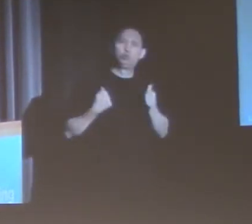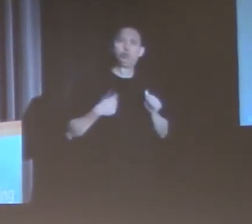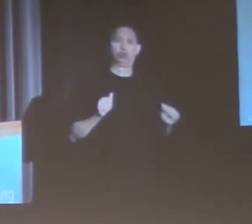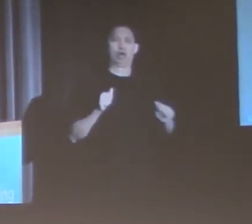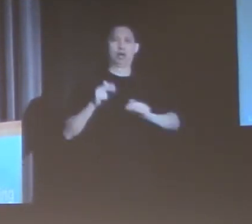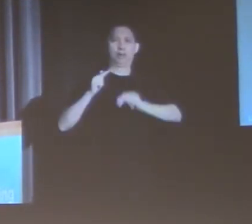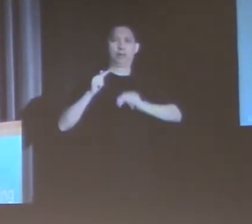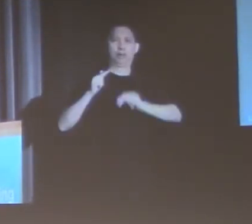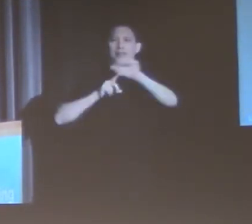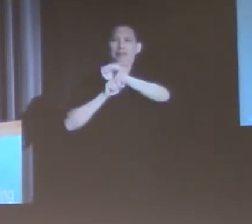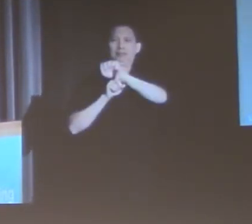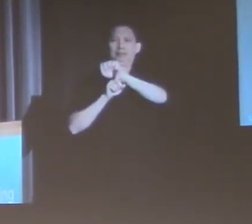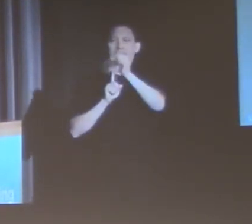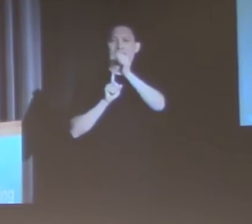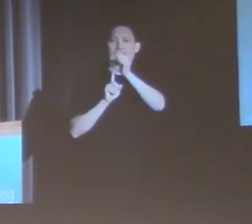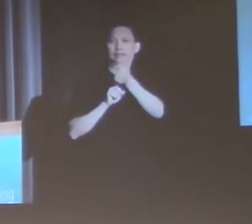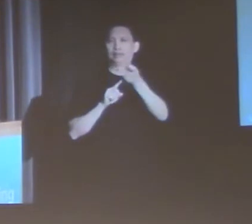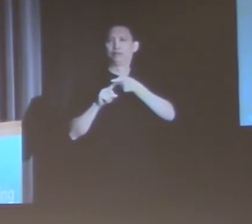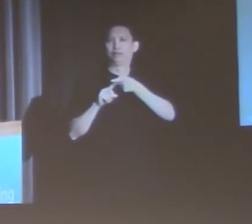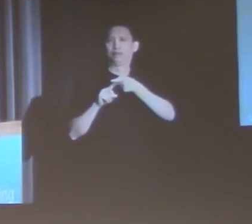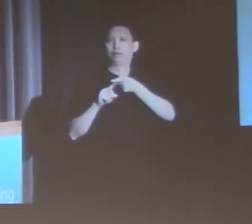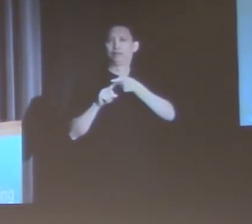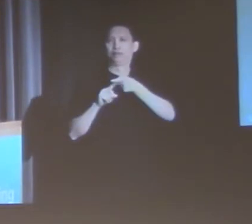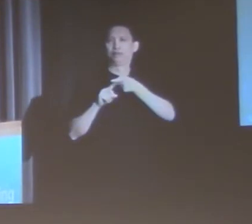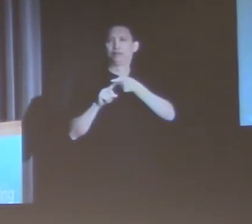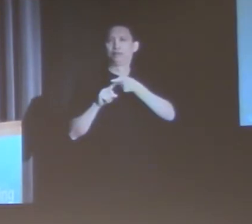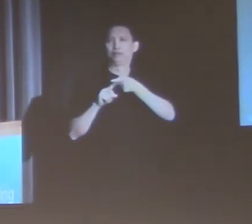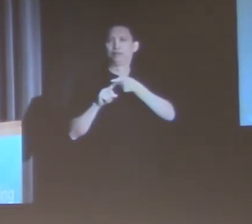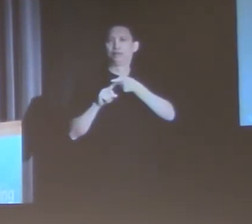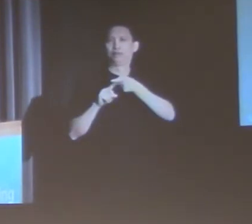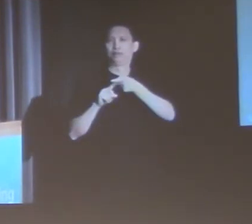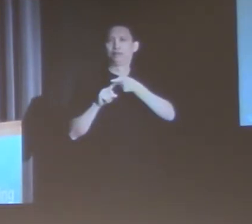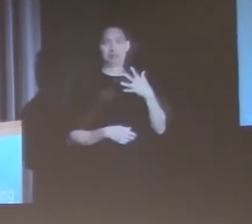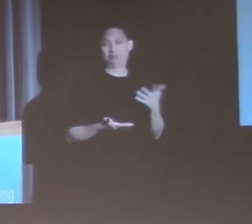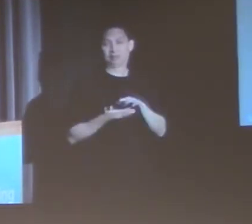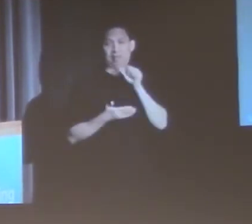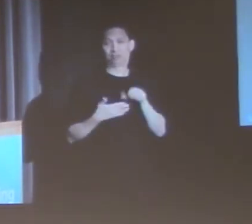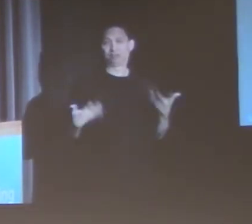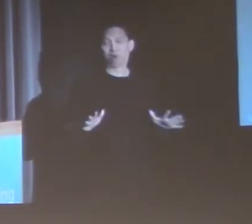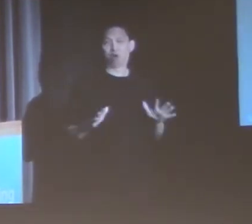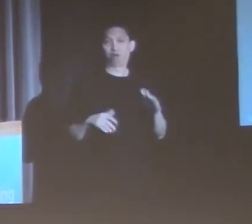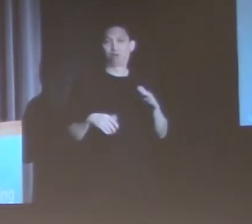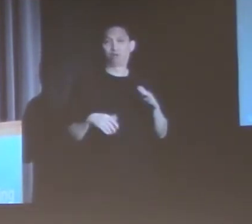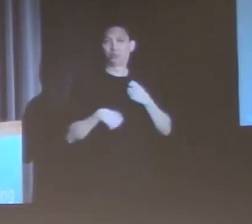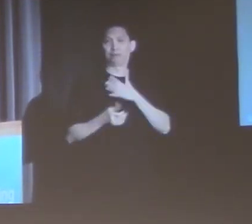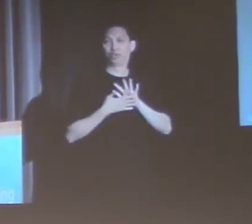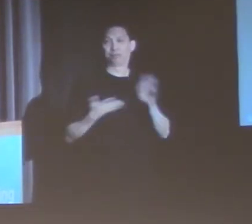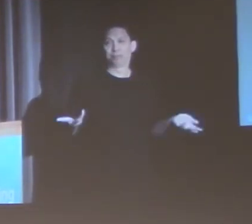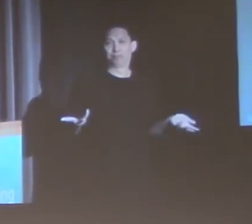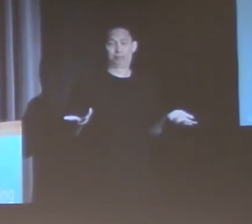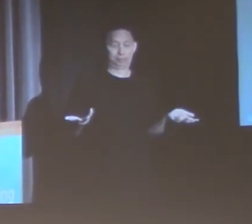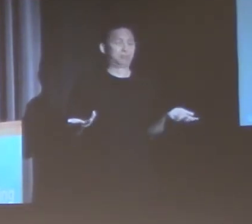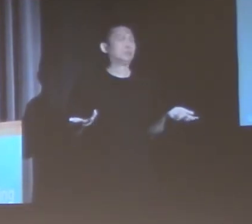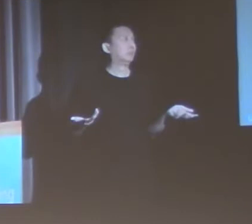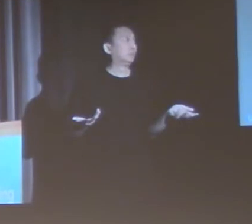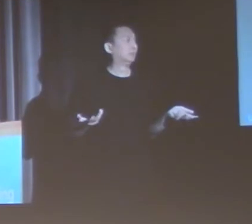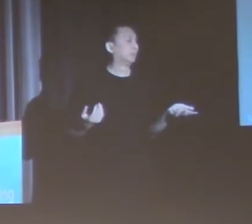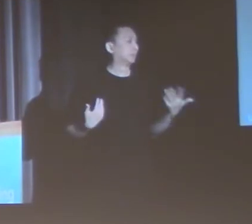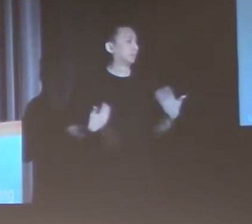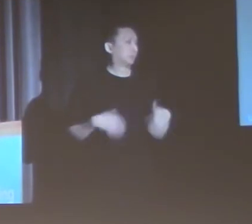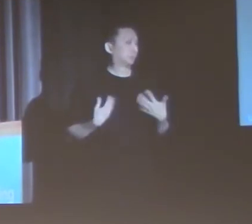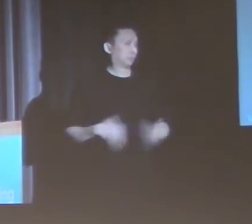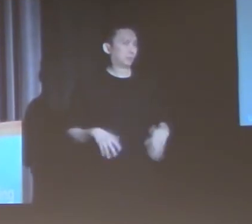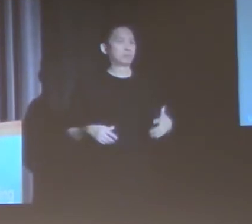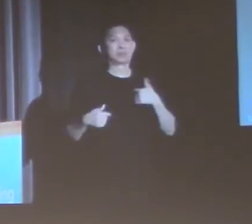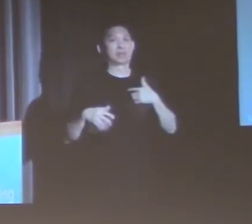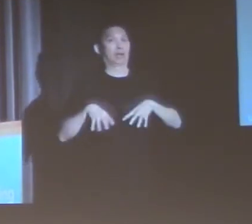literally all I have from him as a documentary text are his letters, right? So there was a lot of risk taking and